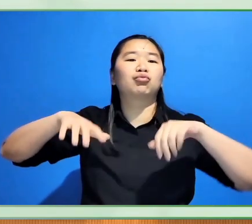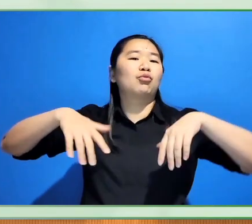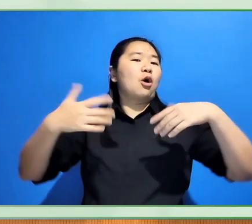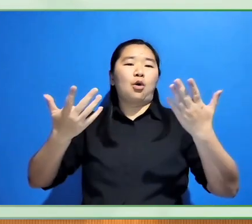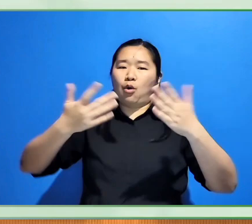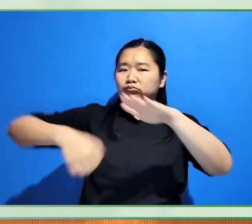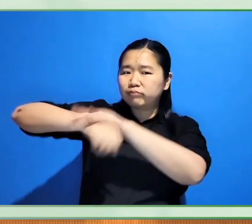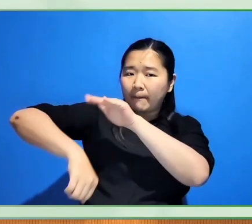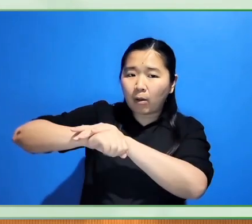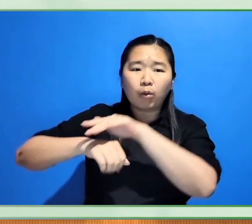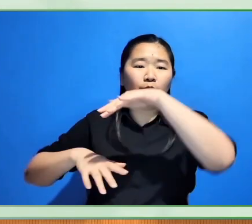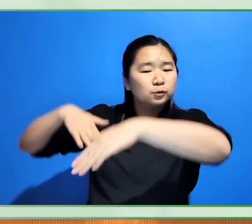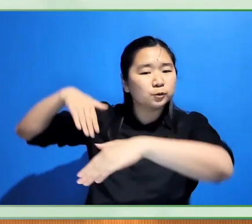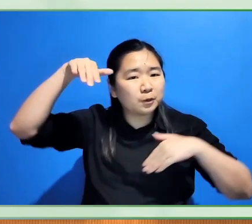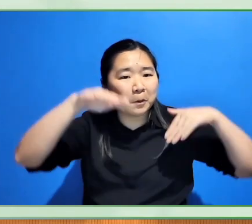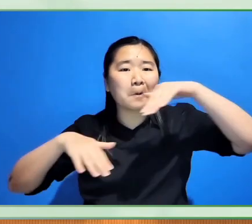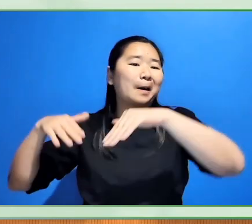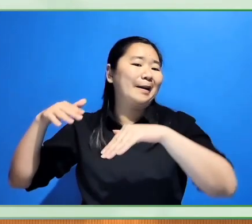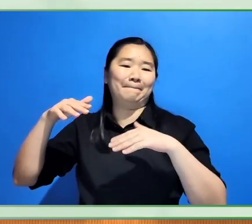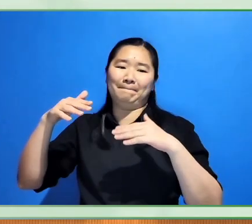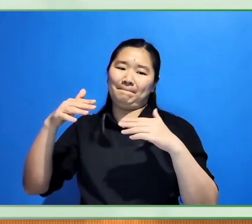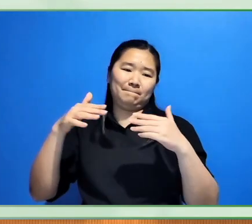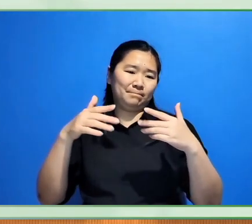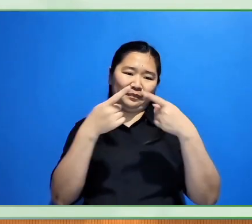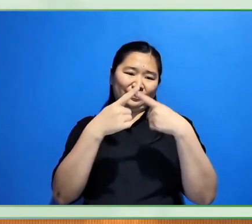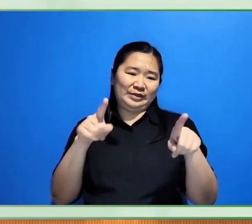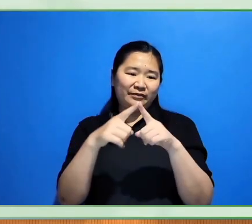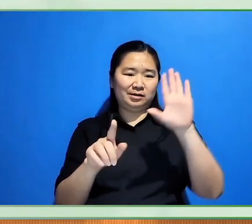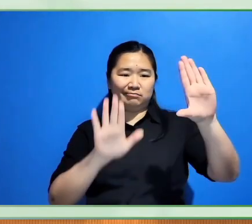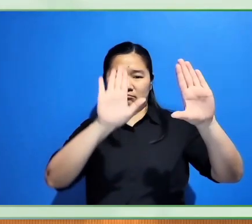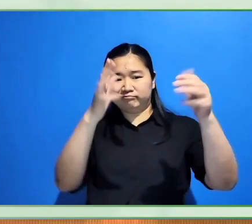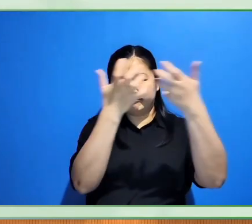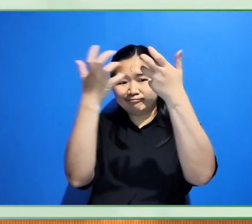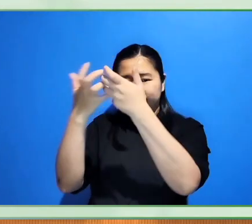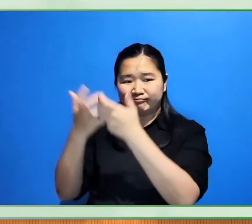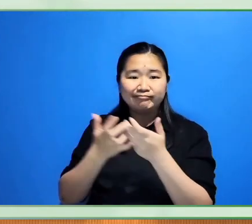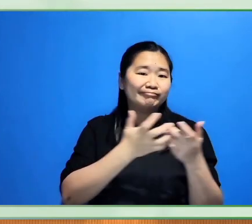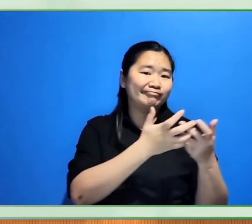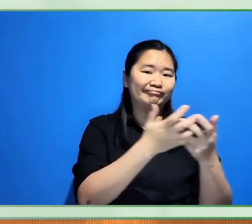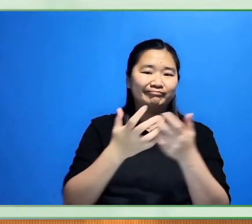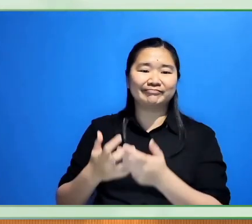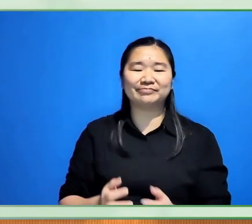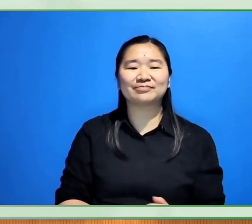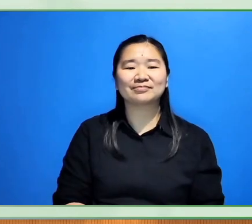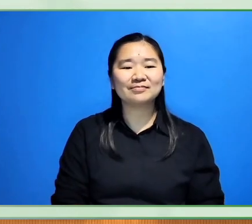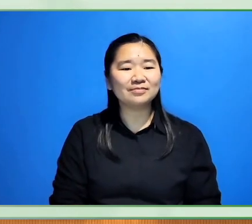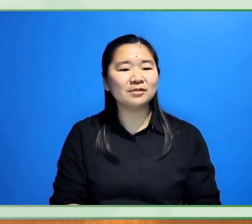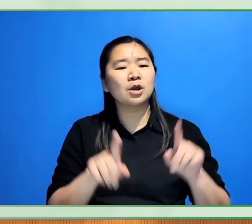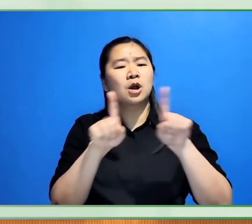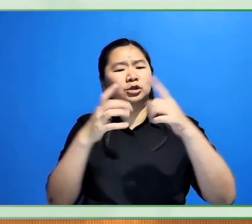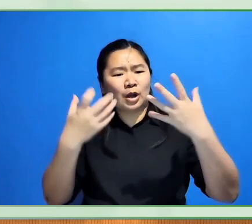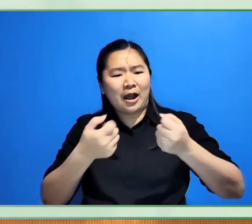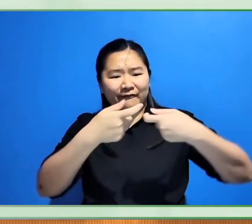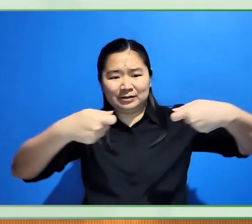joints, our wrist solutions, EMG sensors. We also do sockets. So sockets for above elbow, below elbow. It's